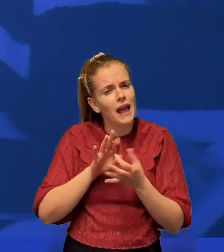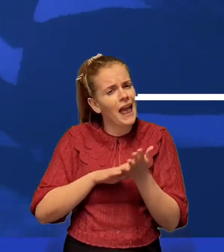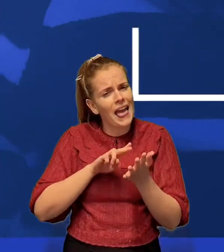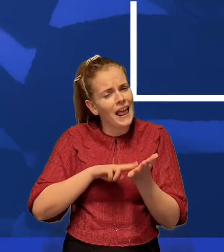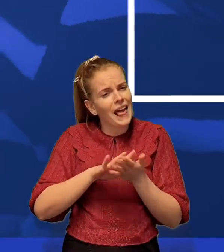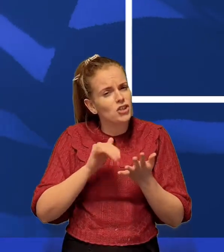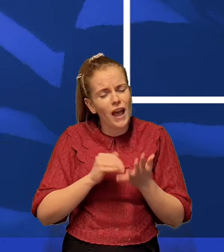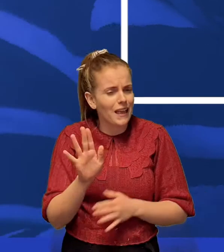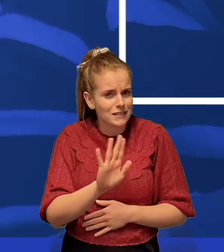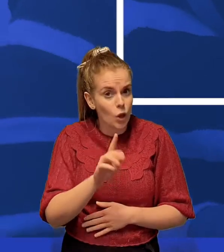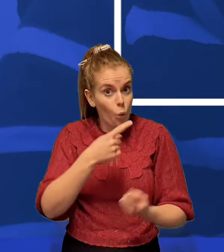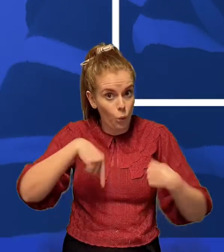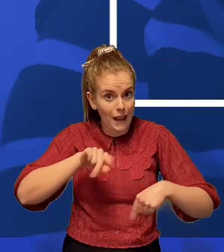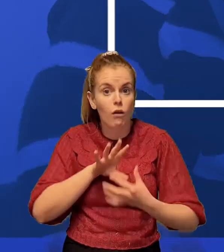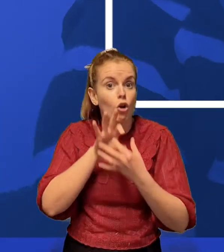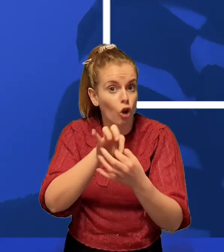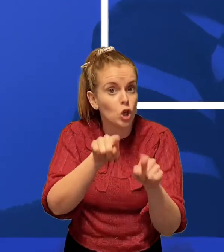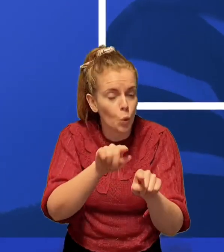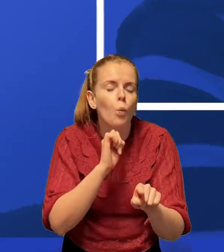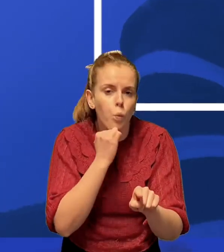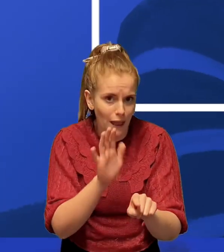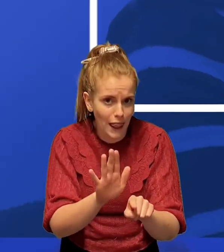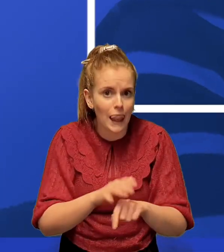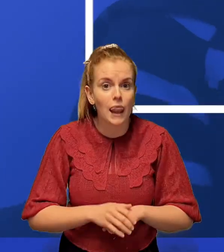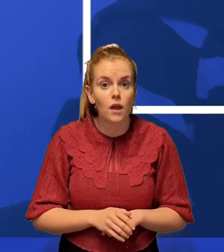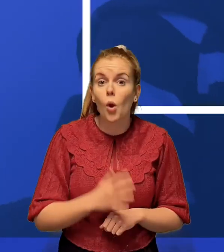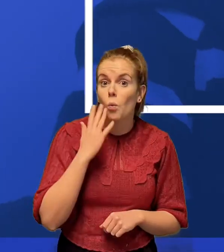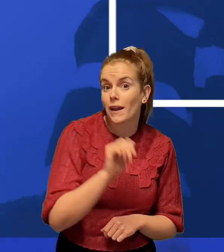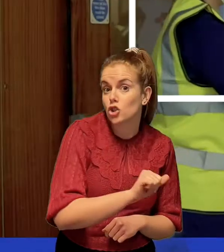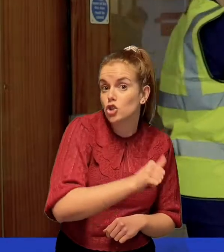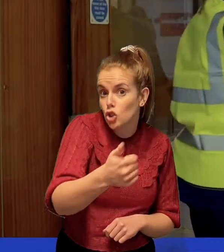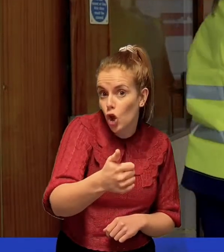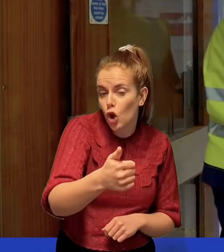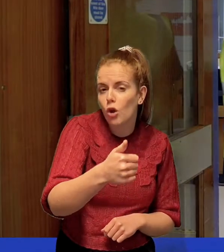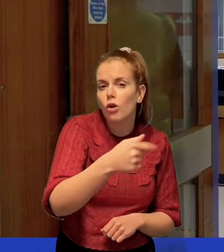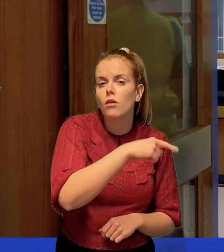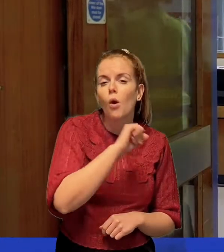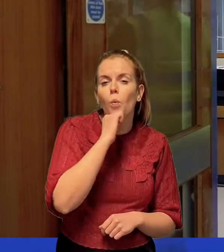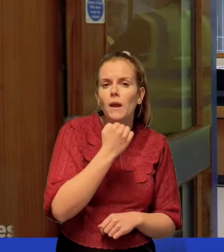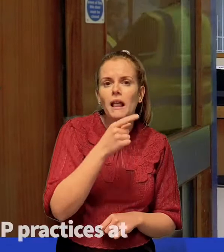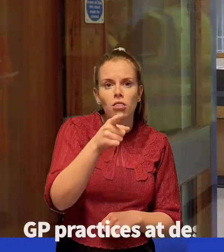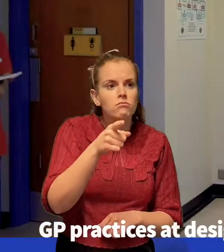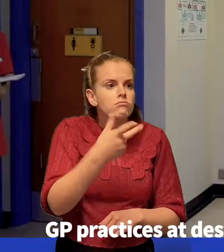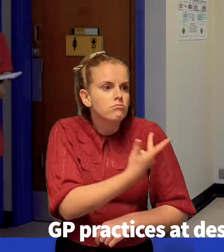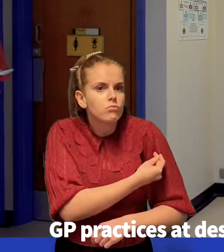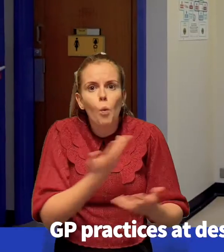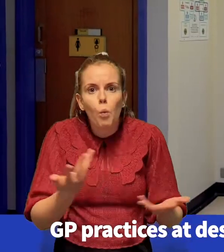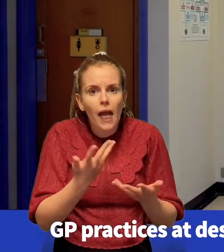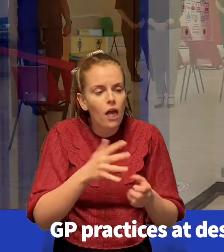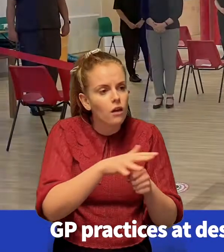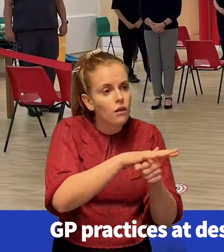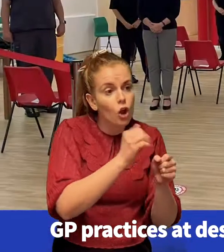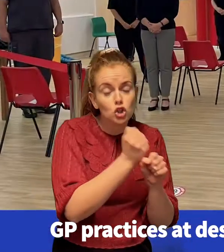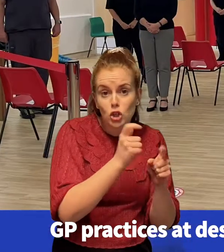Please don't contact the NHS to seek a vaccine, we will contact you. When it is your turn, you can expect to receive a vaccine